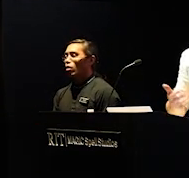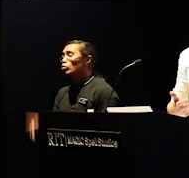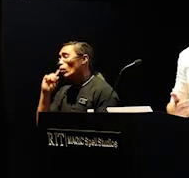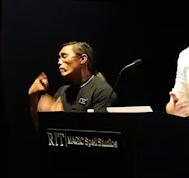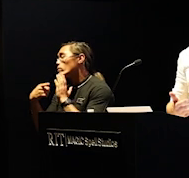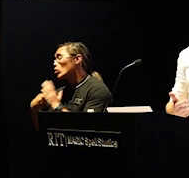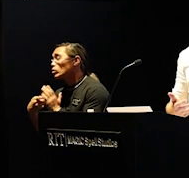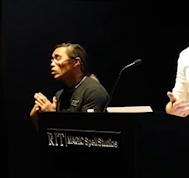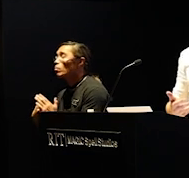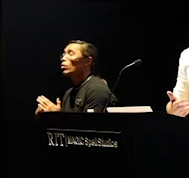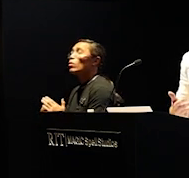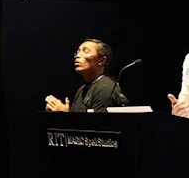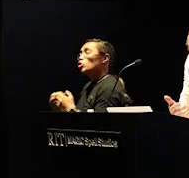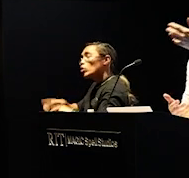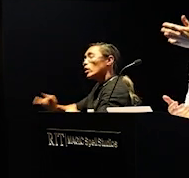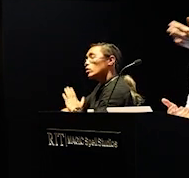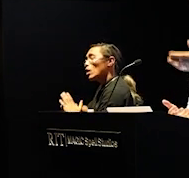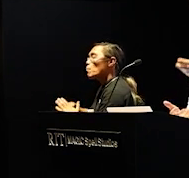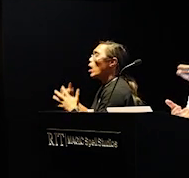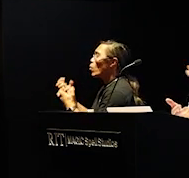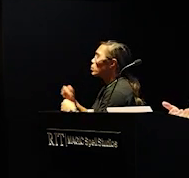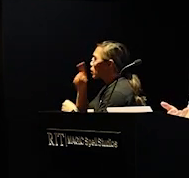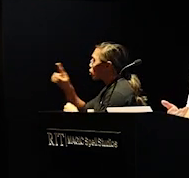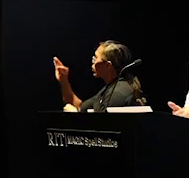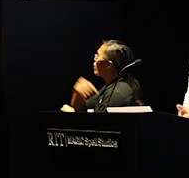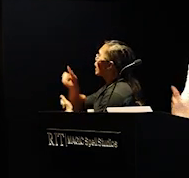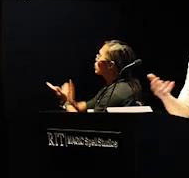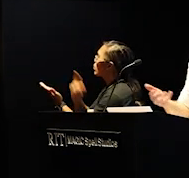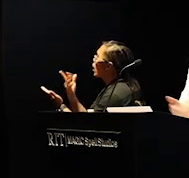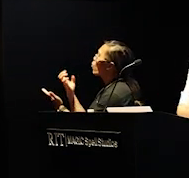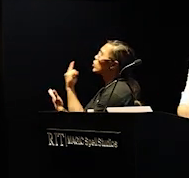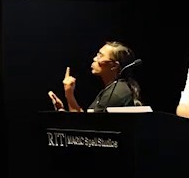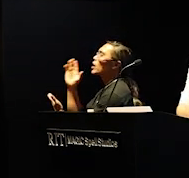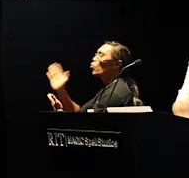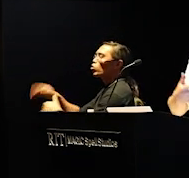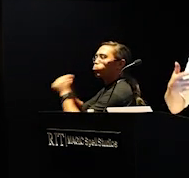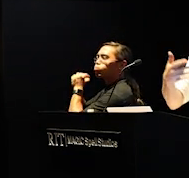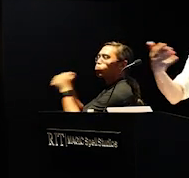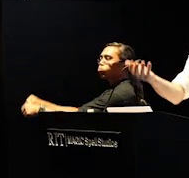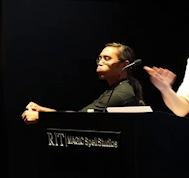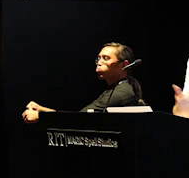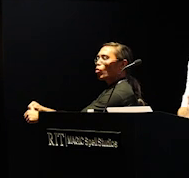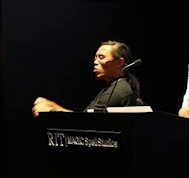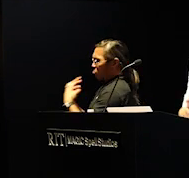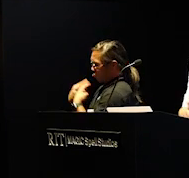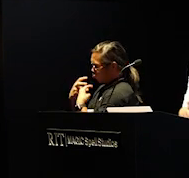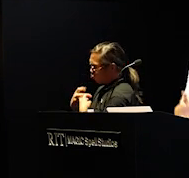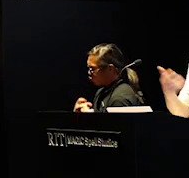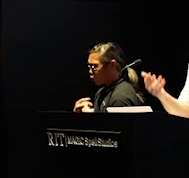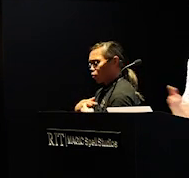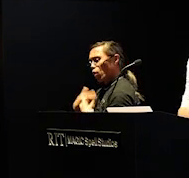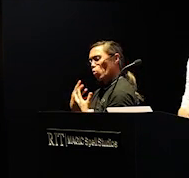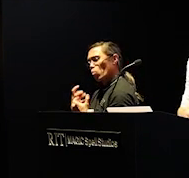furniture lasts. And then of course there are artifacts of consumerism, like the items that Vignelli's designed,